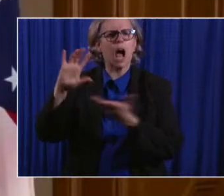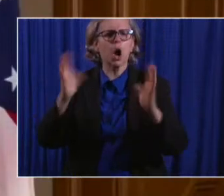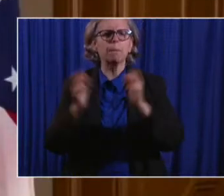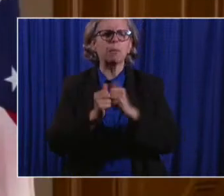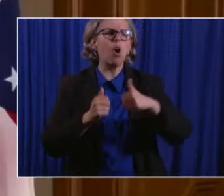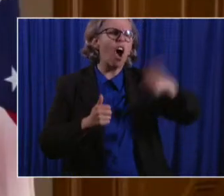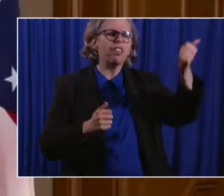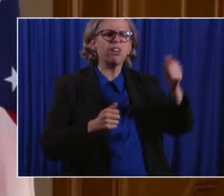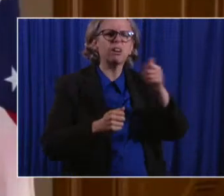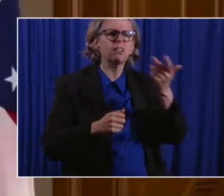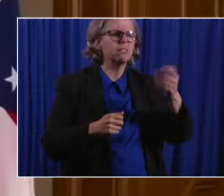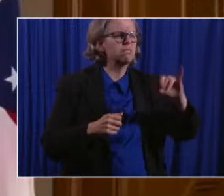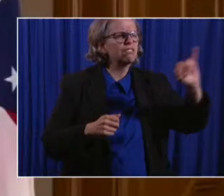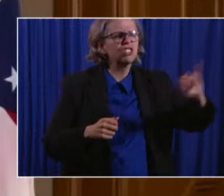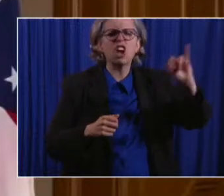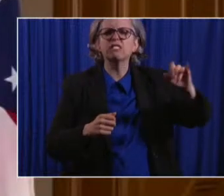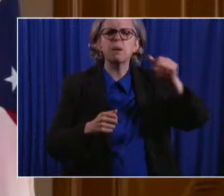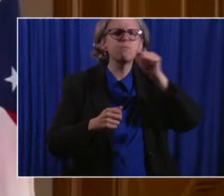appreciable